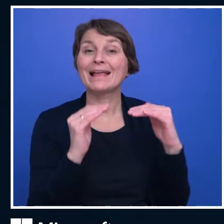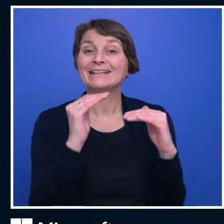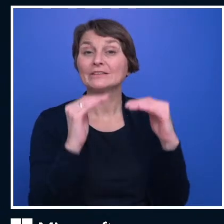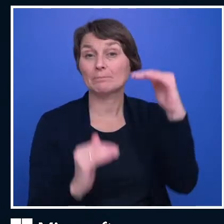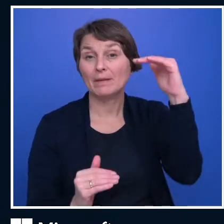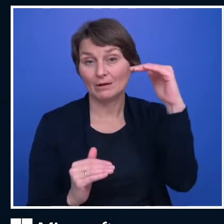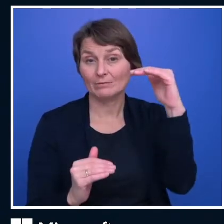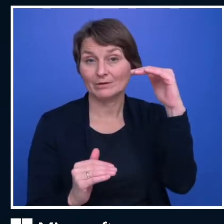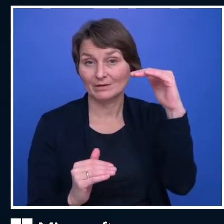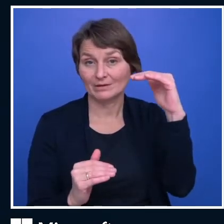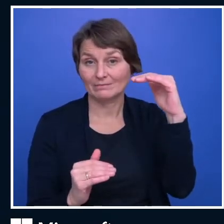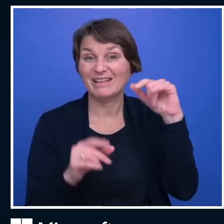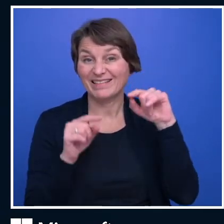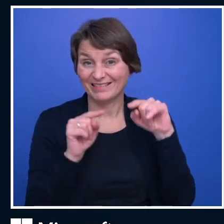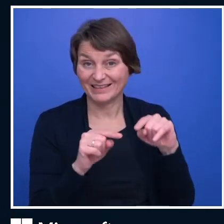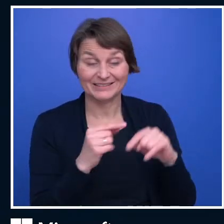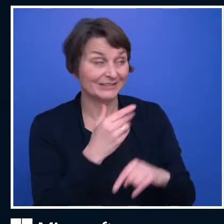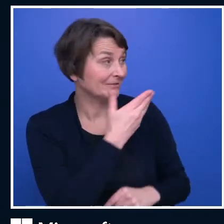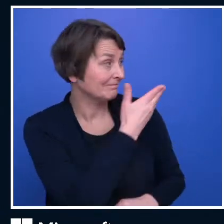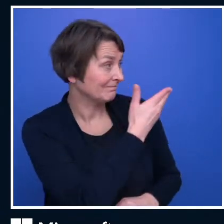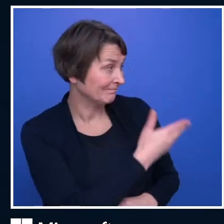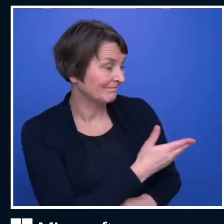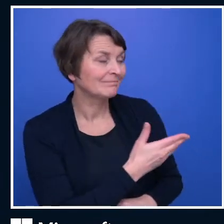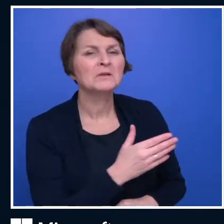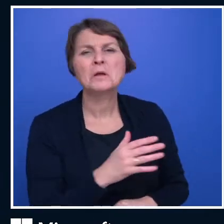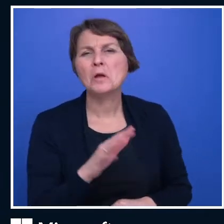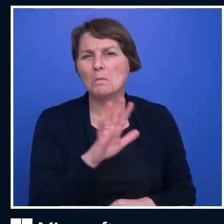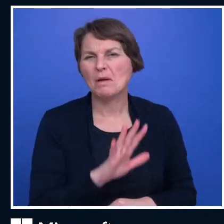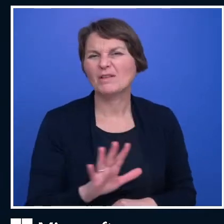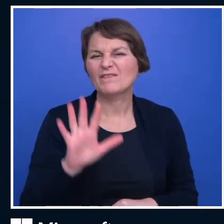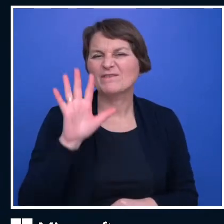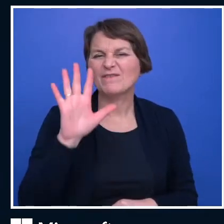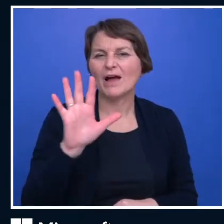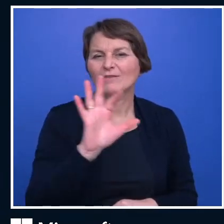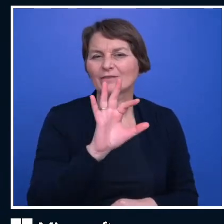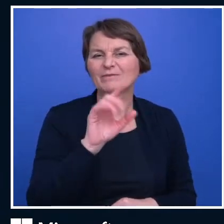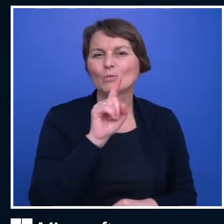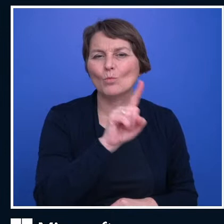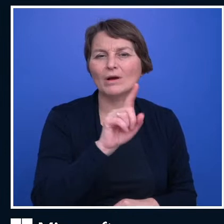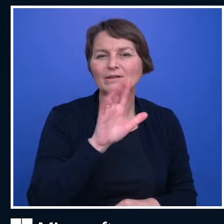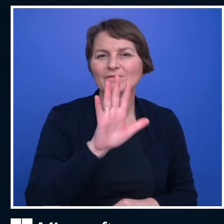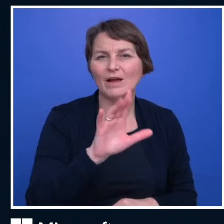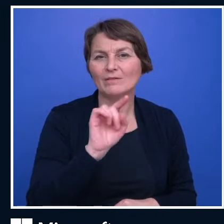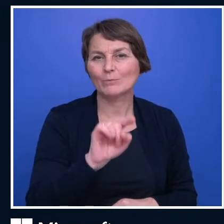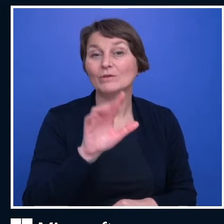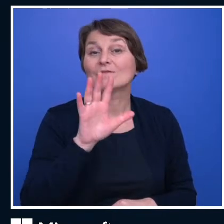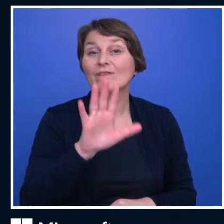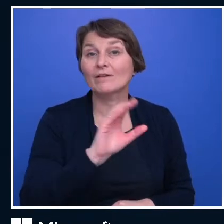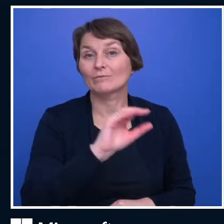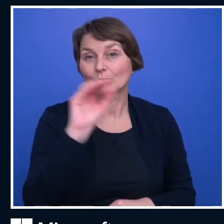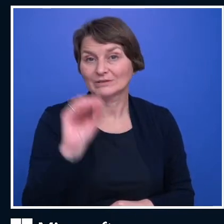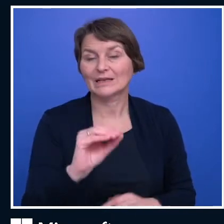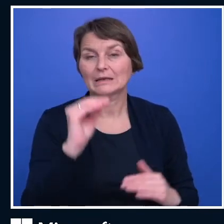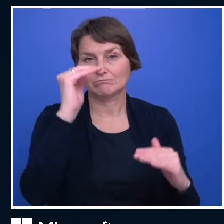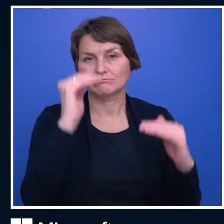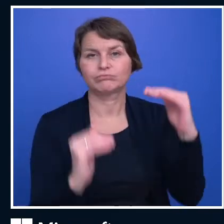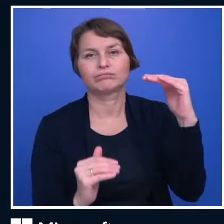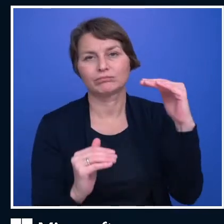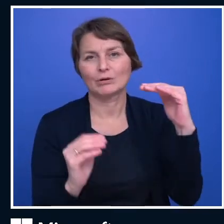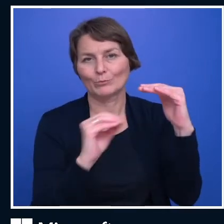a 15.5% disparity in the selection rate. So this is not a very